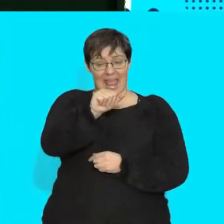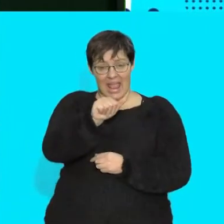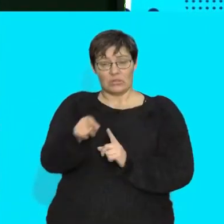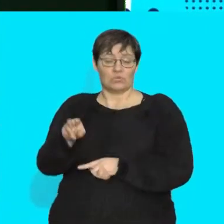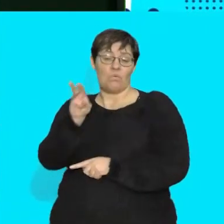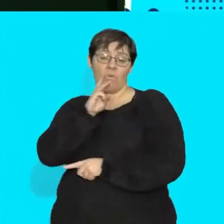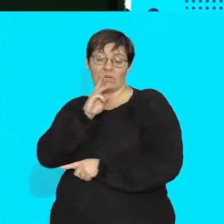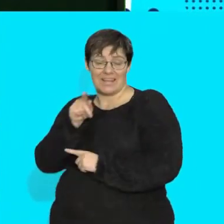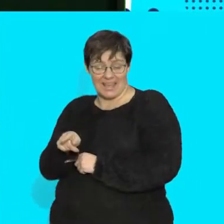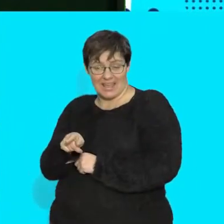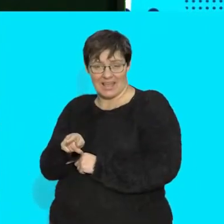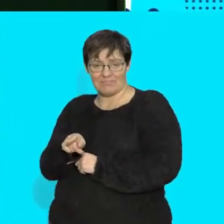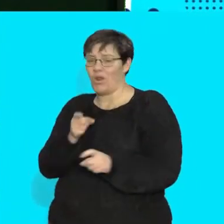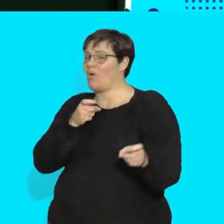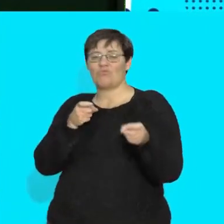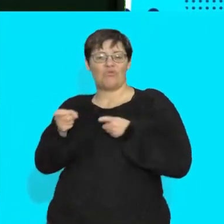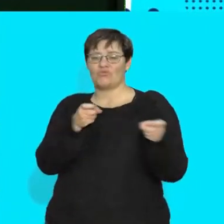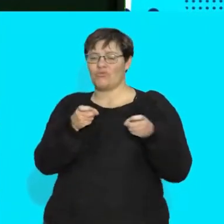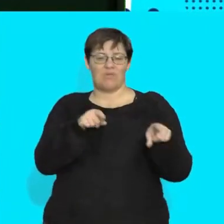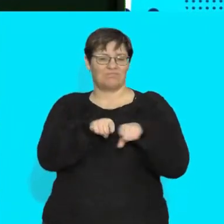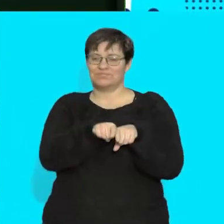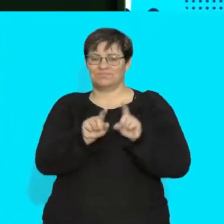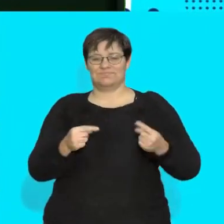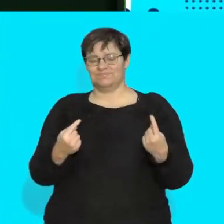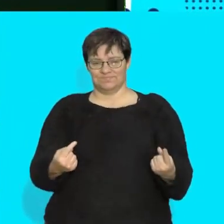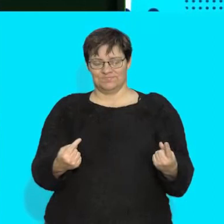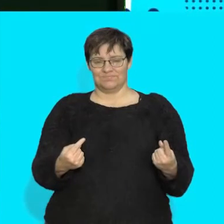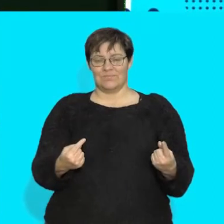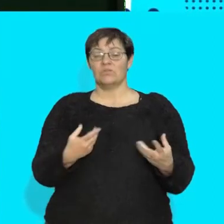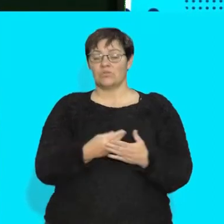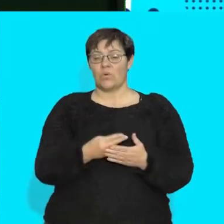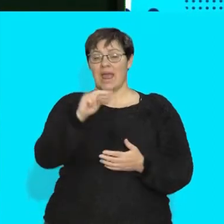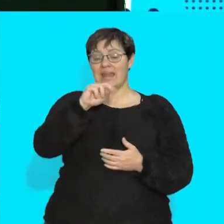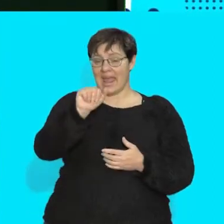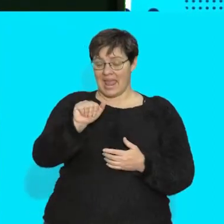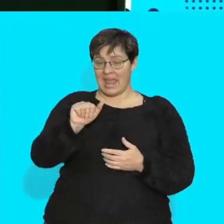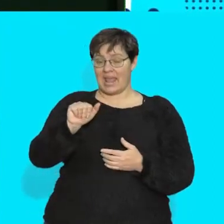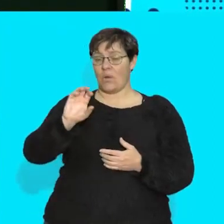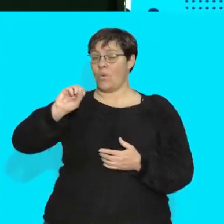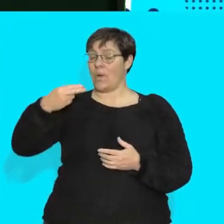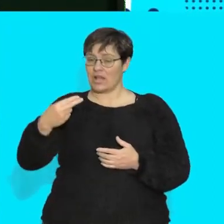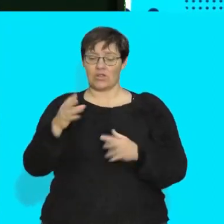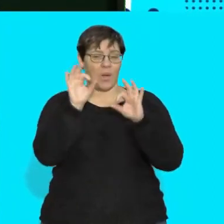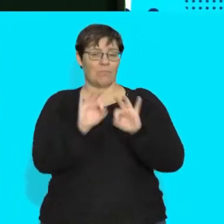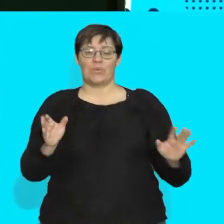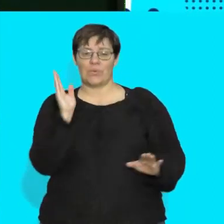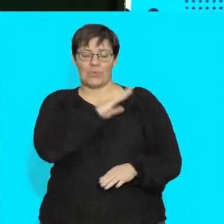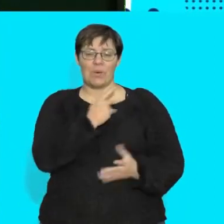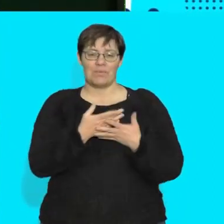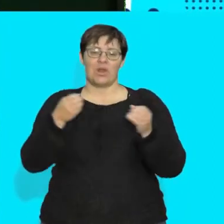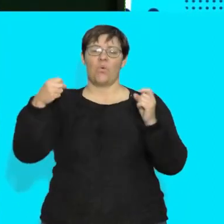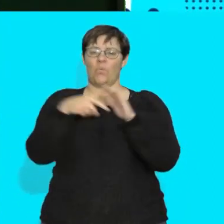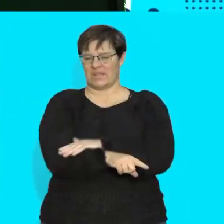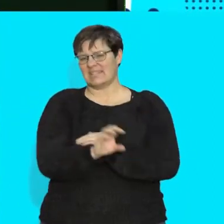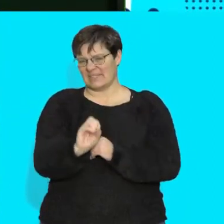particularly well-controlled experiment. And so the sodium hydroxide wasn't very pure, and there was a little bit of wastage as well. So it